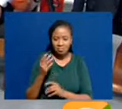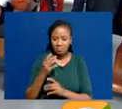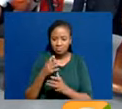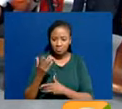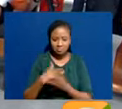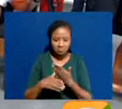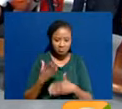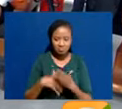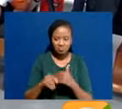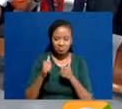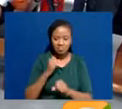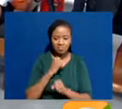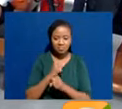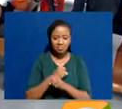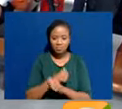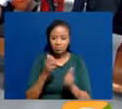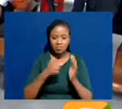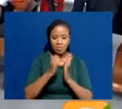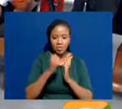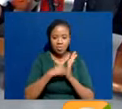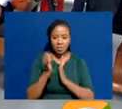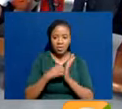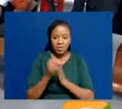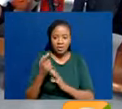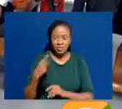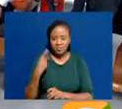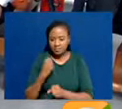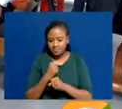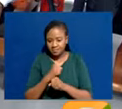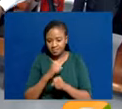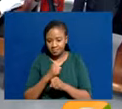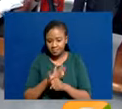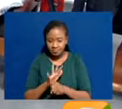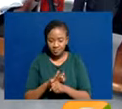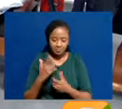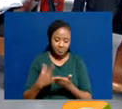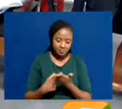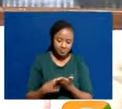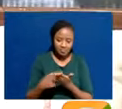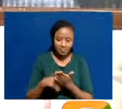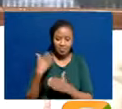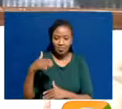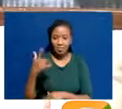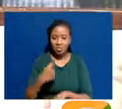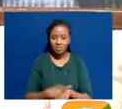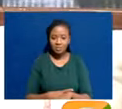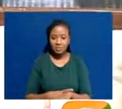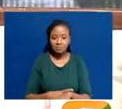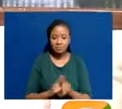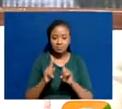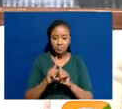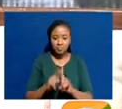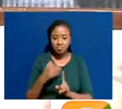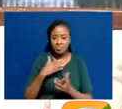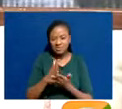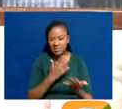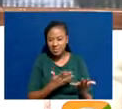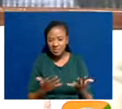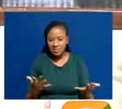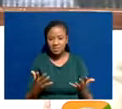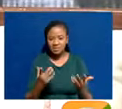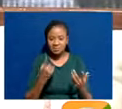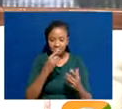job. He's doing a very good job in He's doing a Makueni. good job. We do a lot of peer review. Yeah. We talk all the time. The things he's gotten right, I learn from